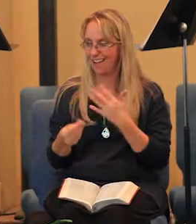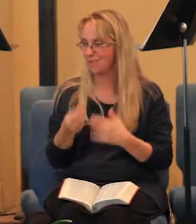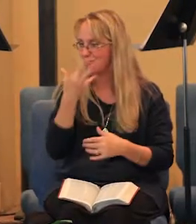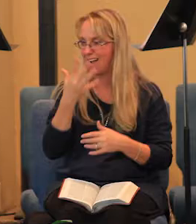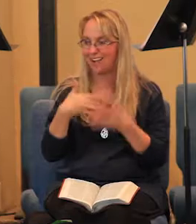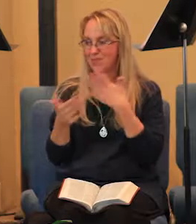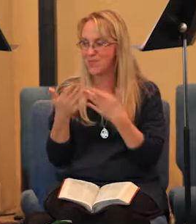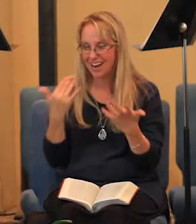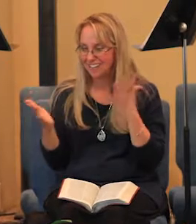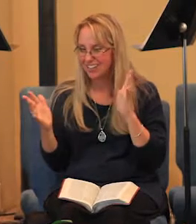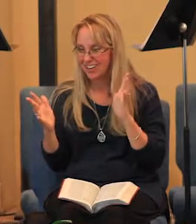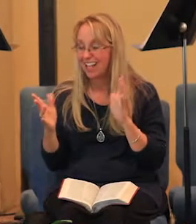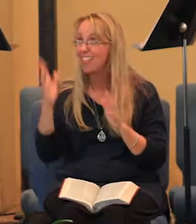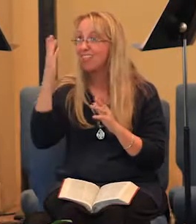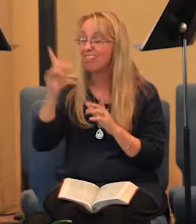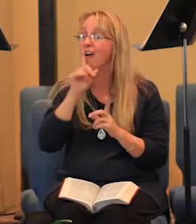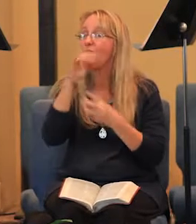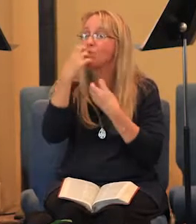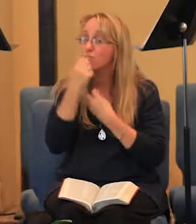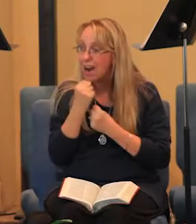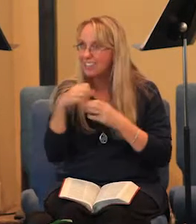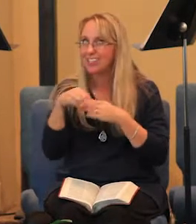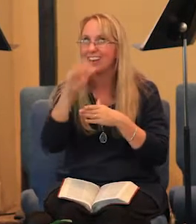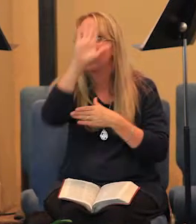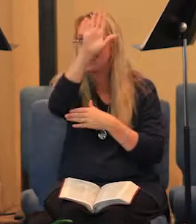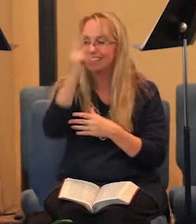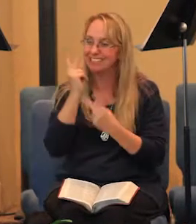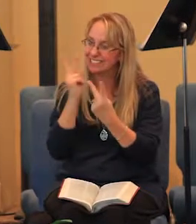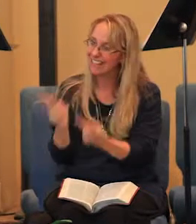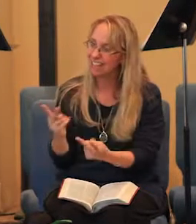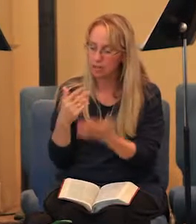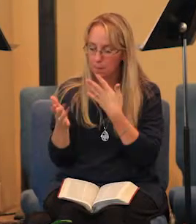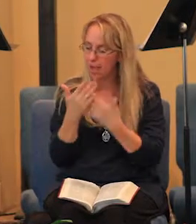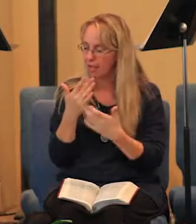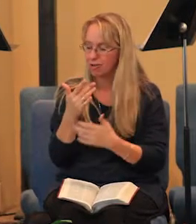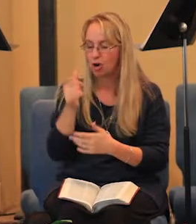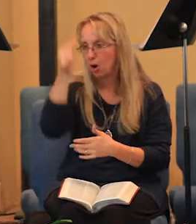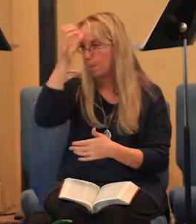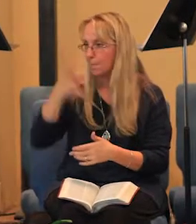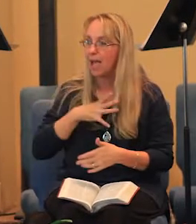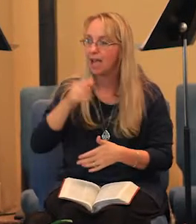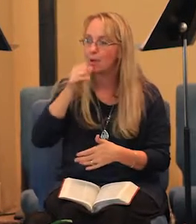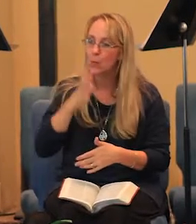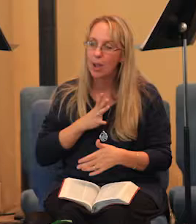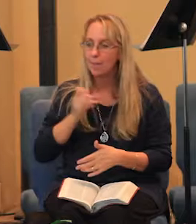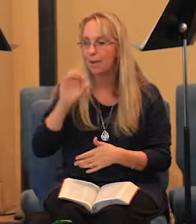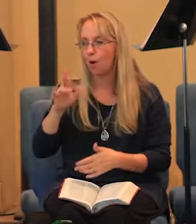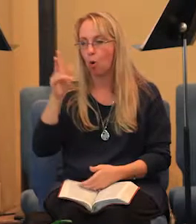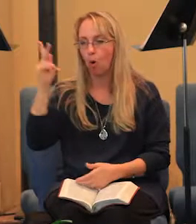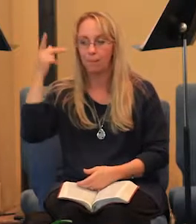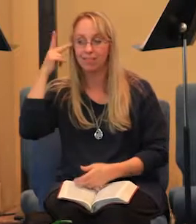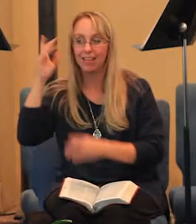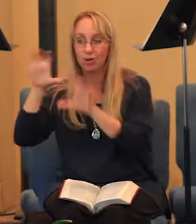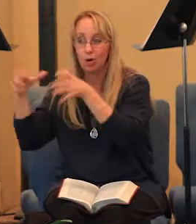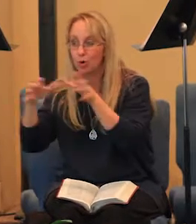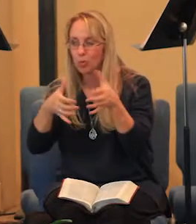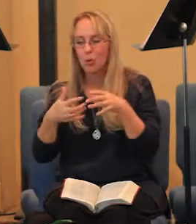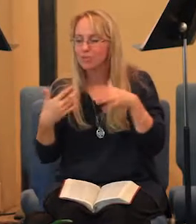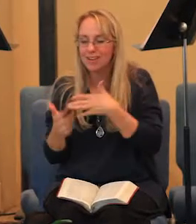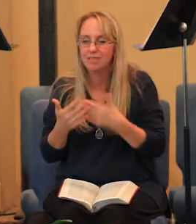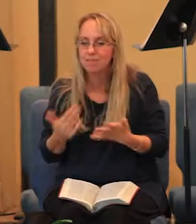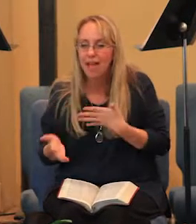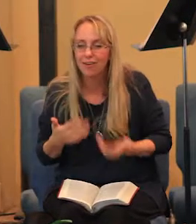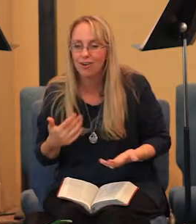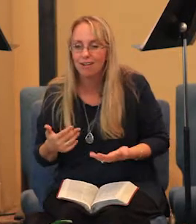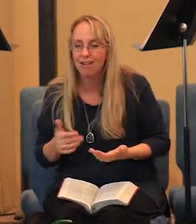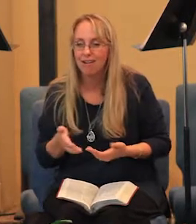His sight. No matter what their gender, no matter what their political party is, He wants